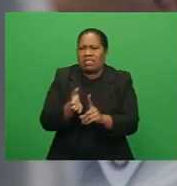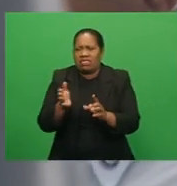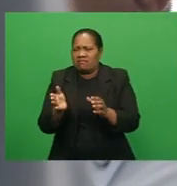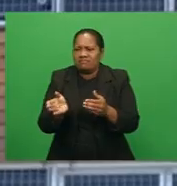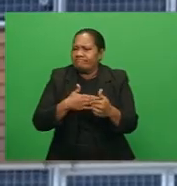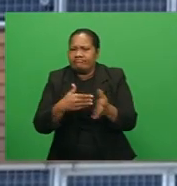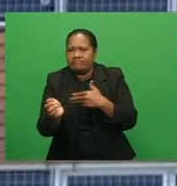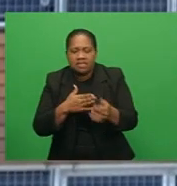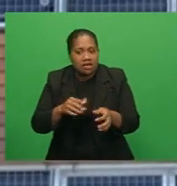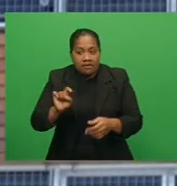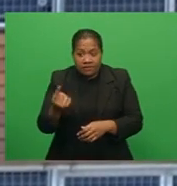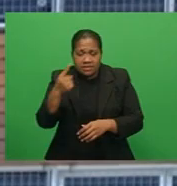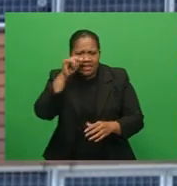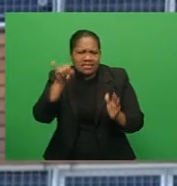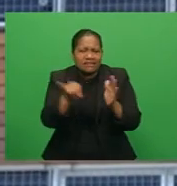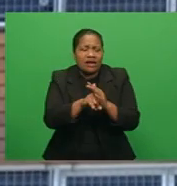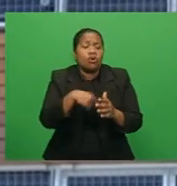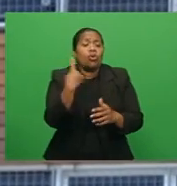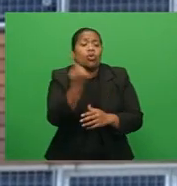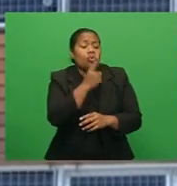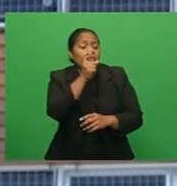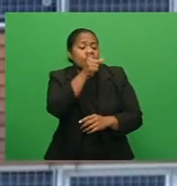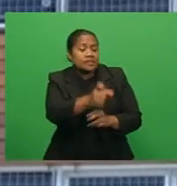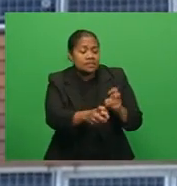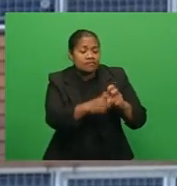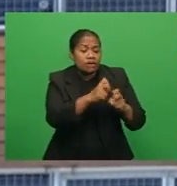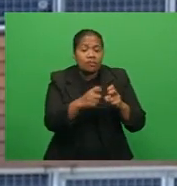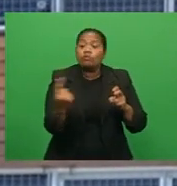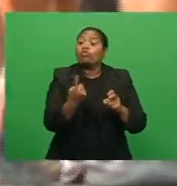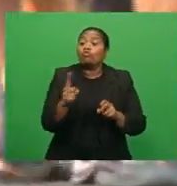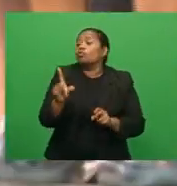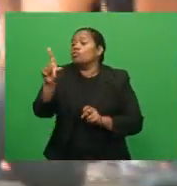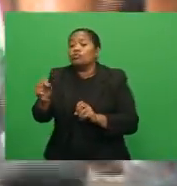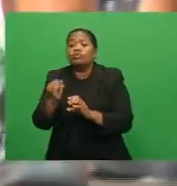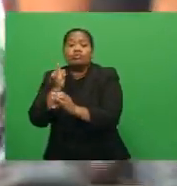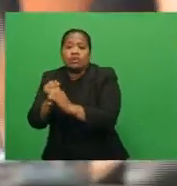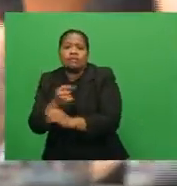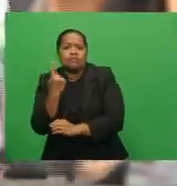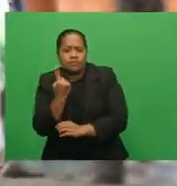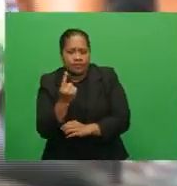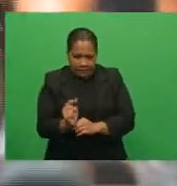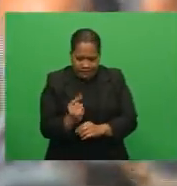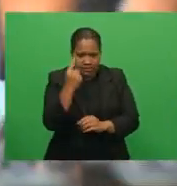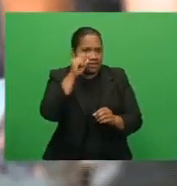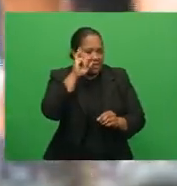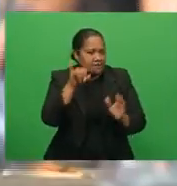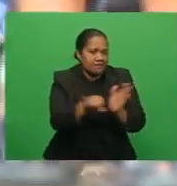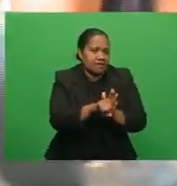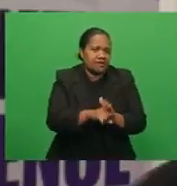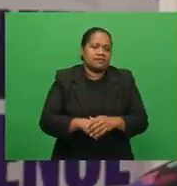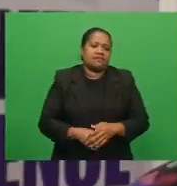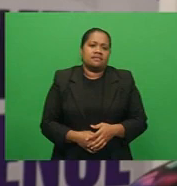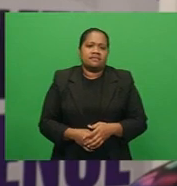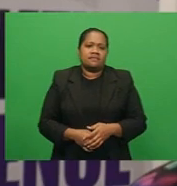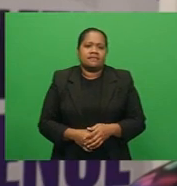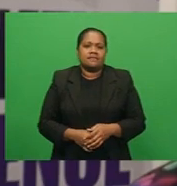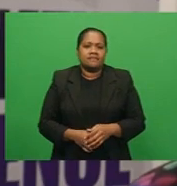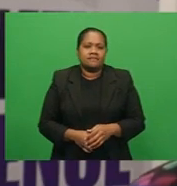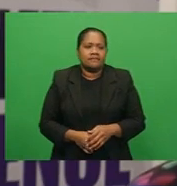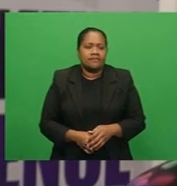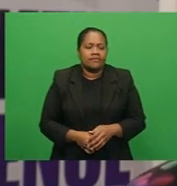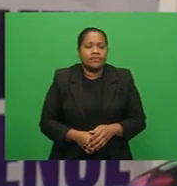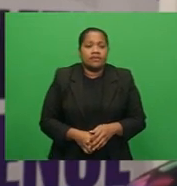is the suspect. The people who are responding to them, there are certain principles they should be, and that is